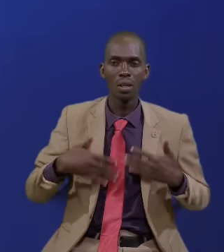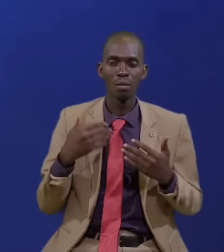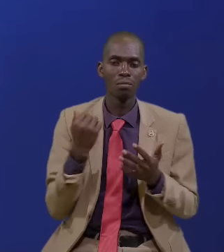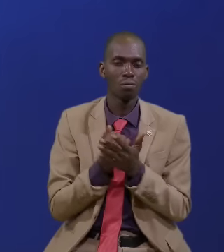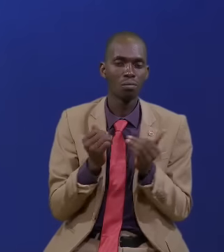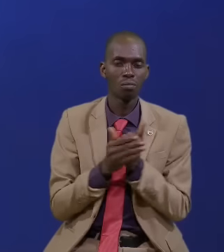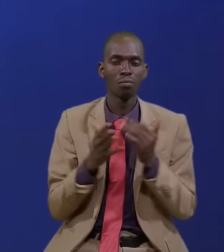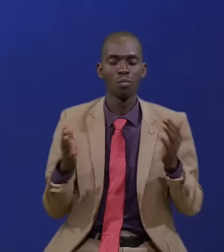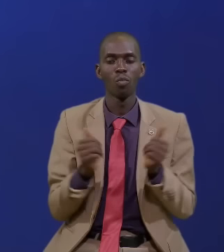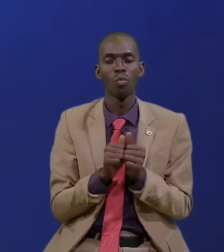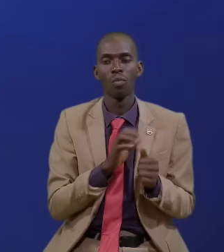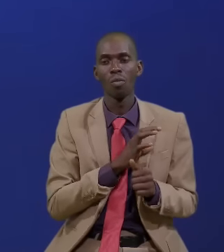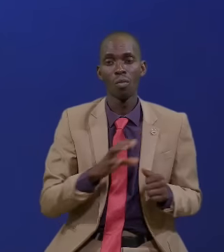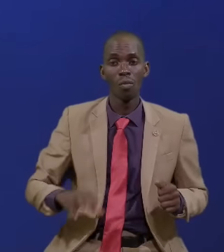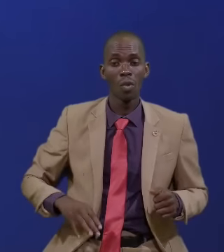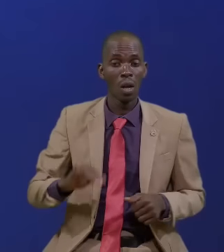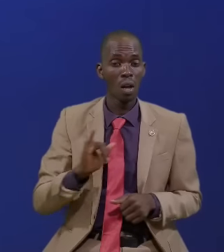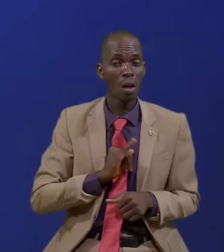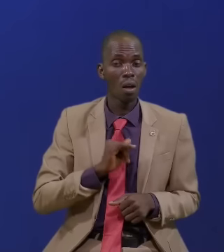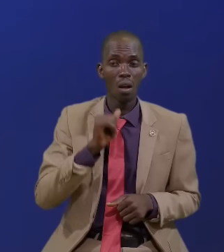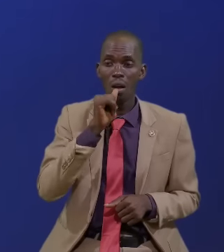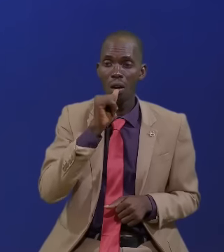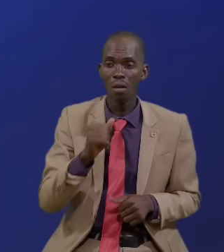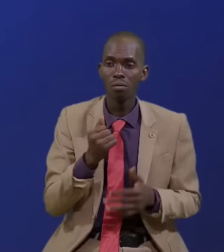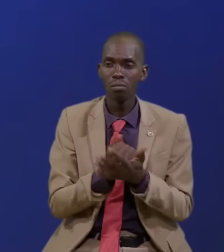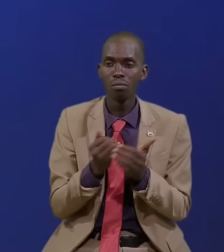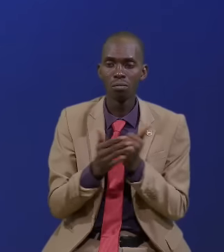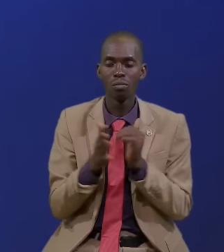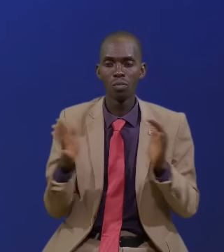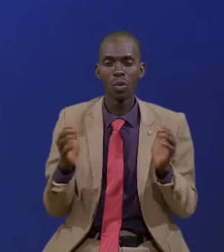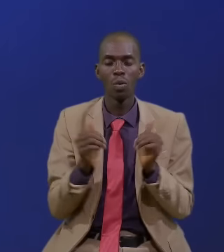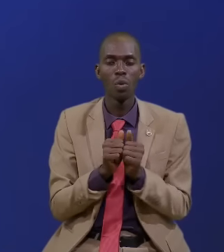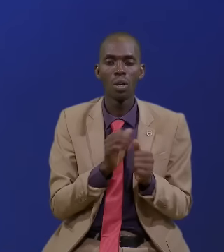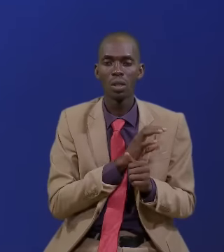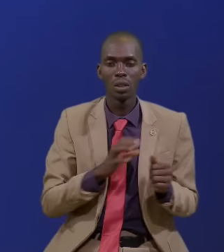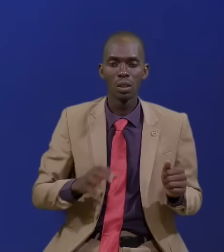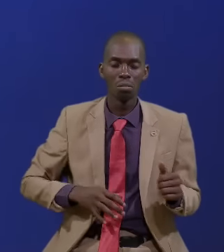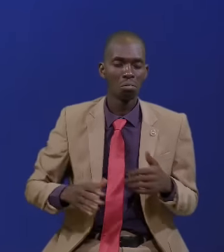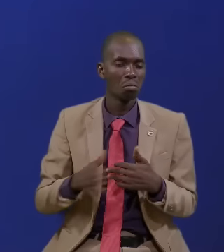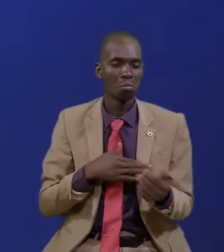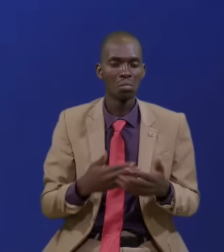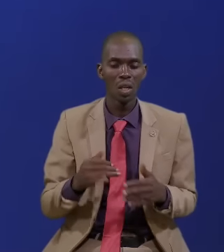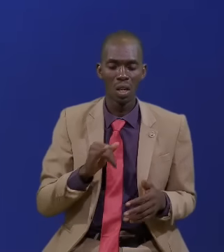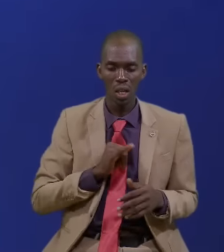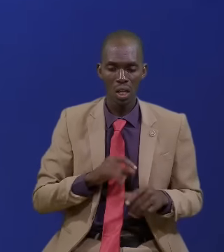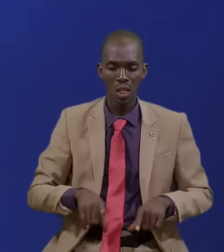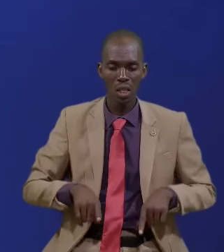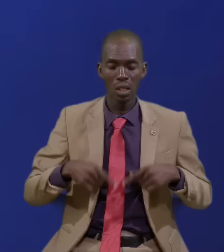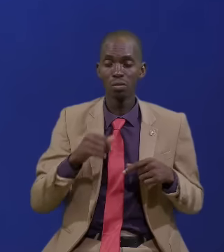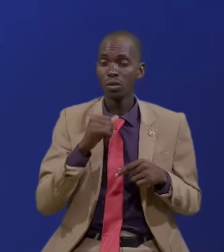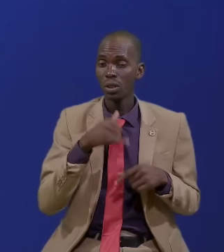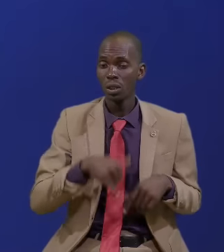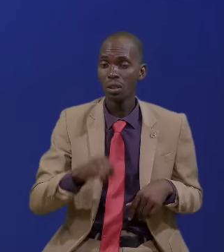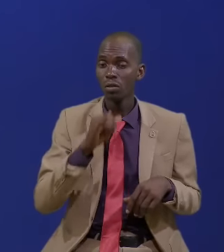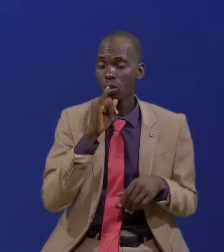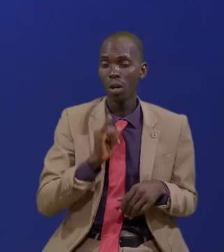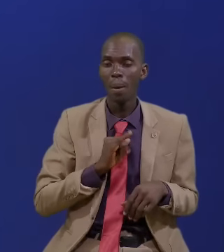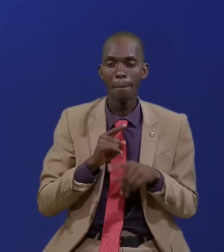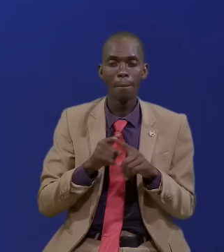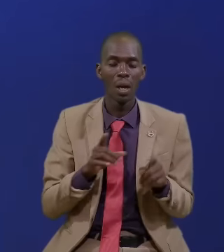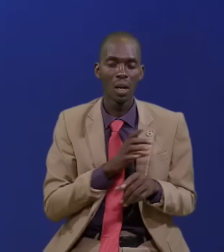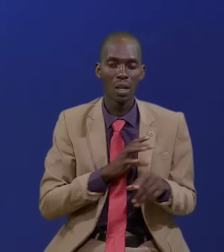with Christ. Nevertheless, I live. Yet not I, but Christ liveth in me. And